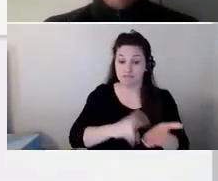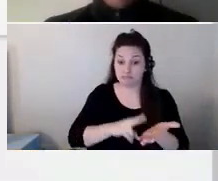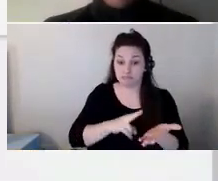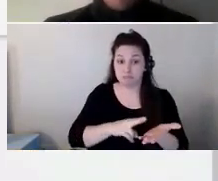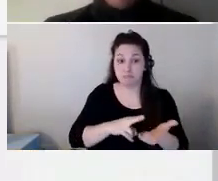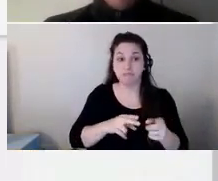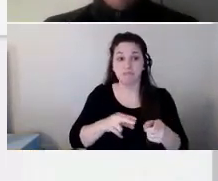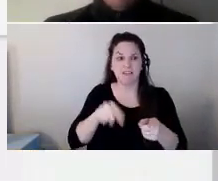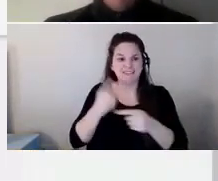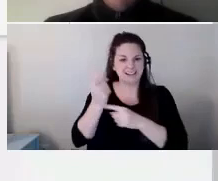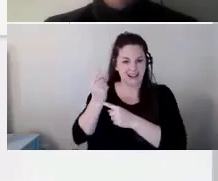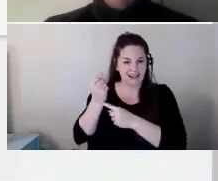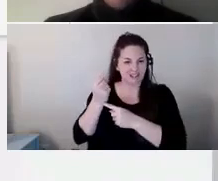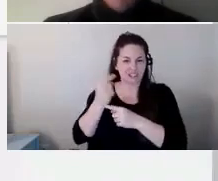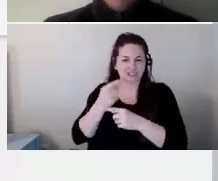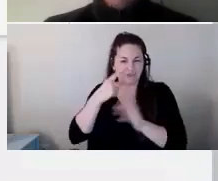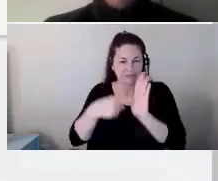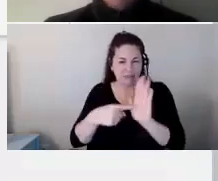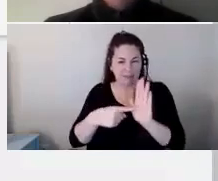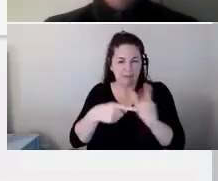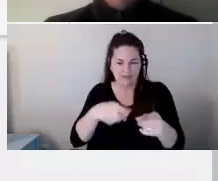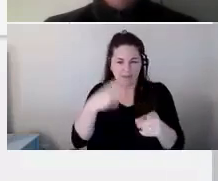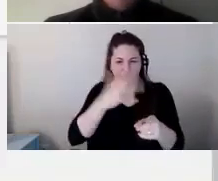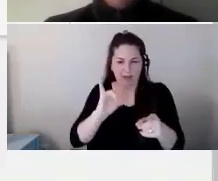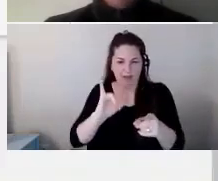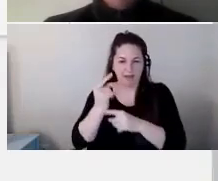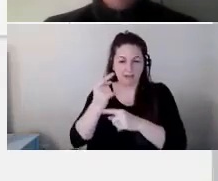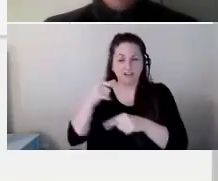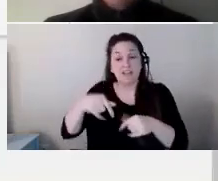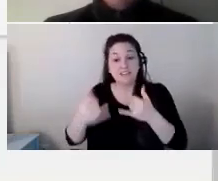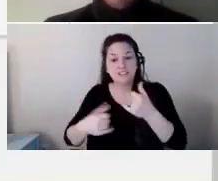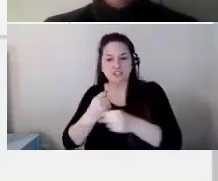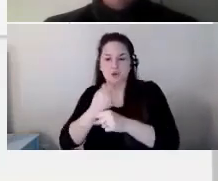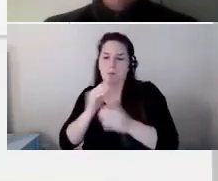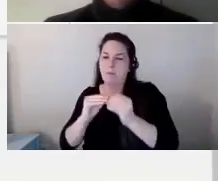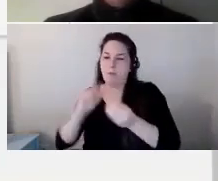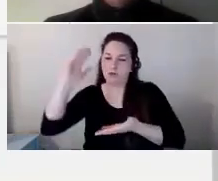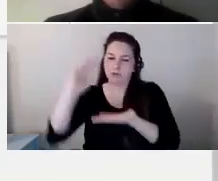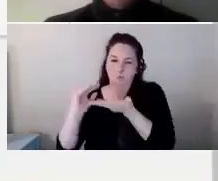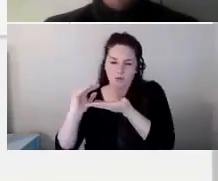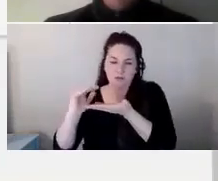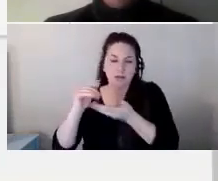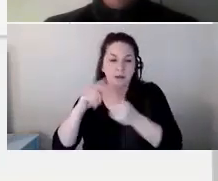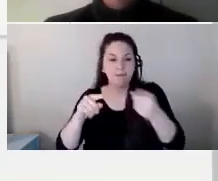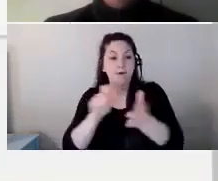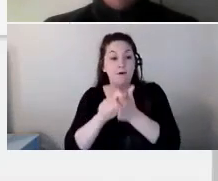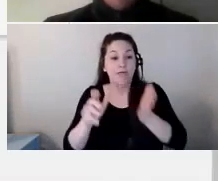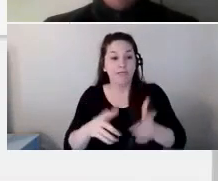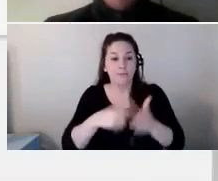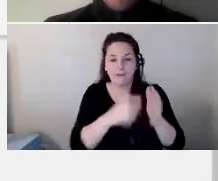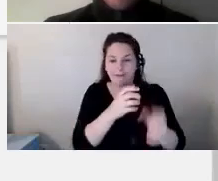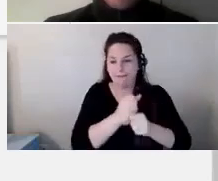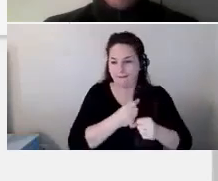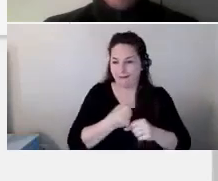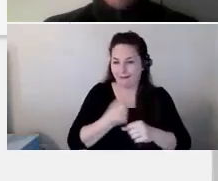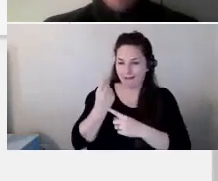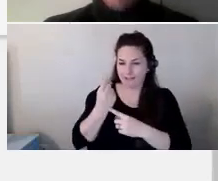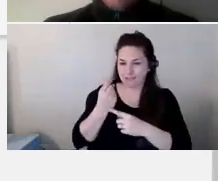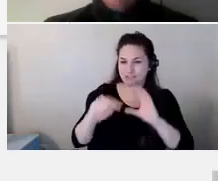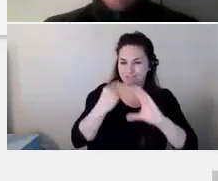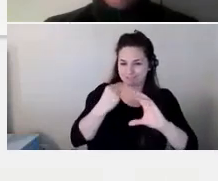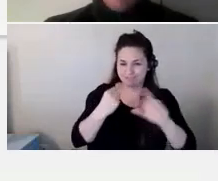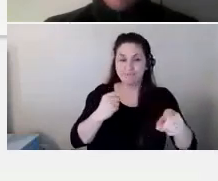last year's. I'm just going to pull that up. It'll be shorter this year, but this is what authors received last year. So you'll get this to your